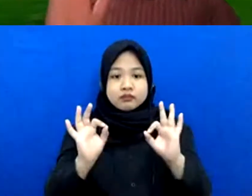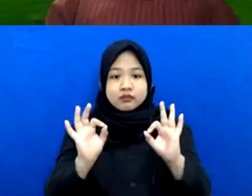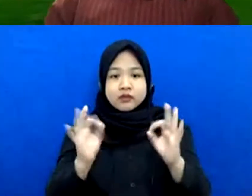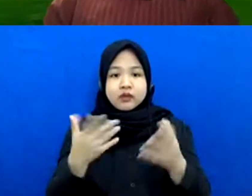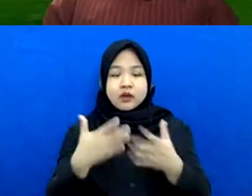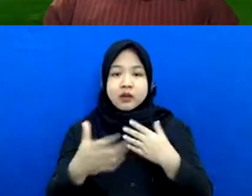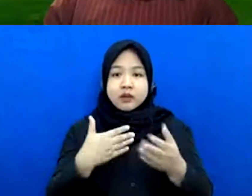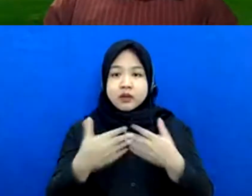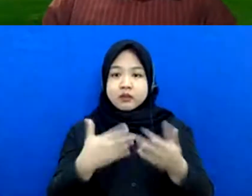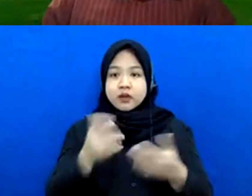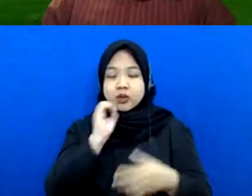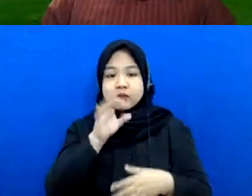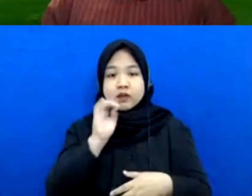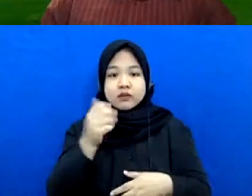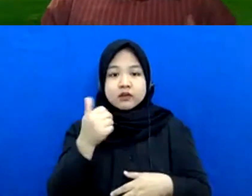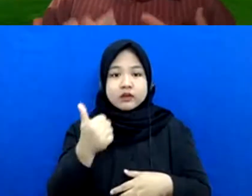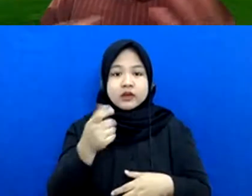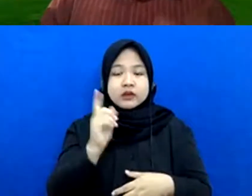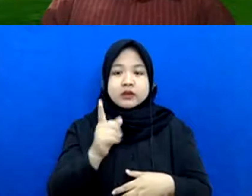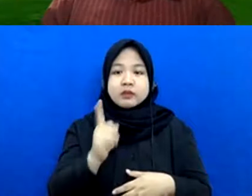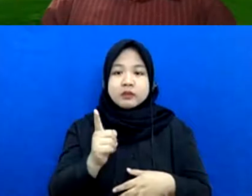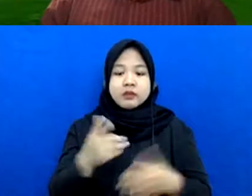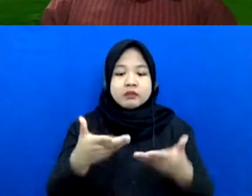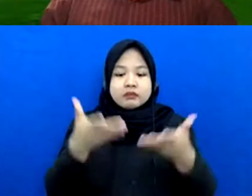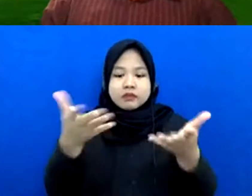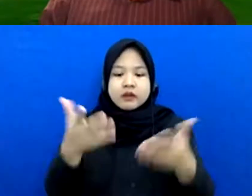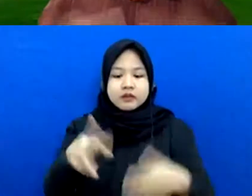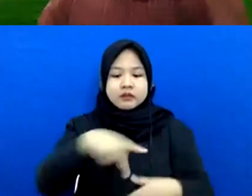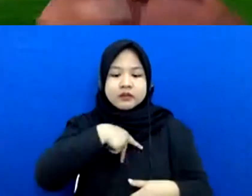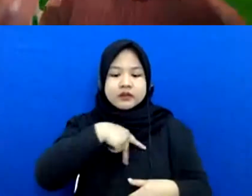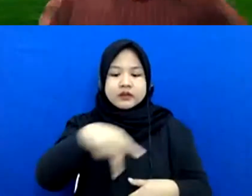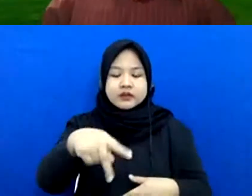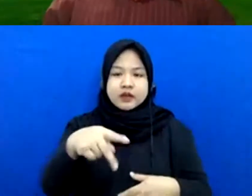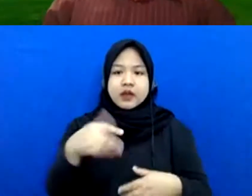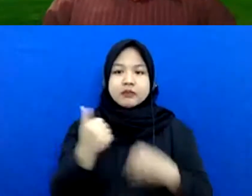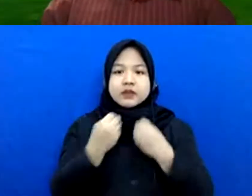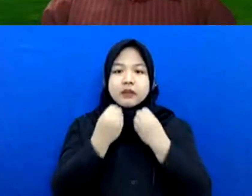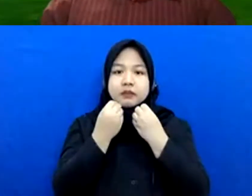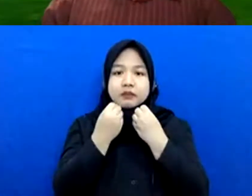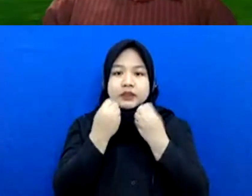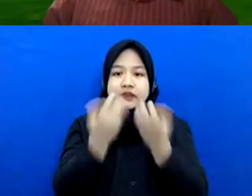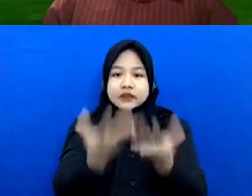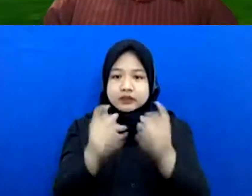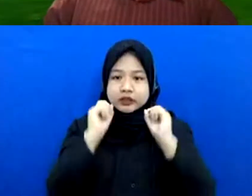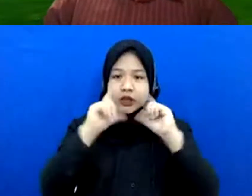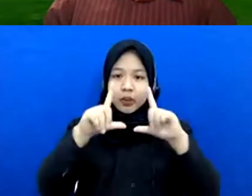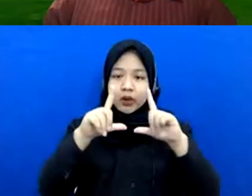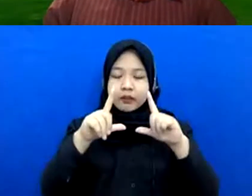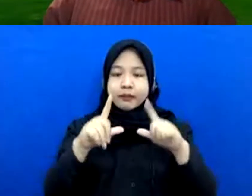a great comment, because I think letting the participants voice that, I think is going to be